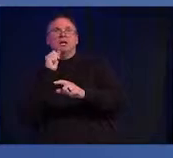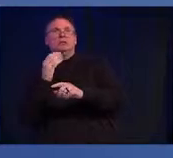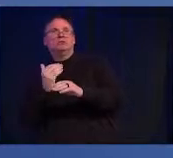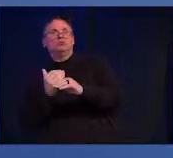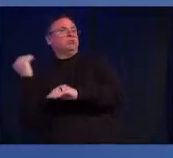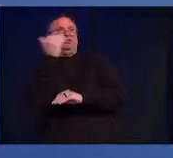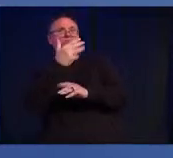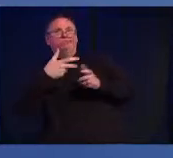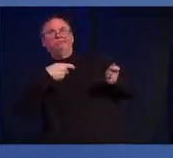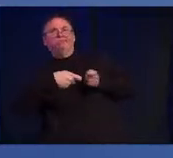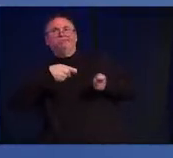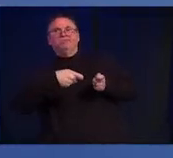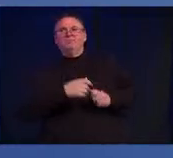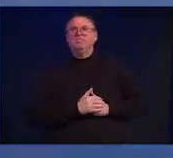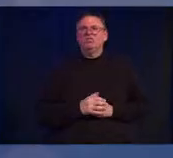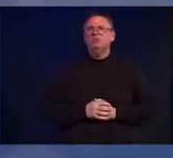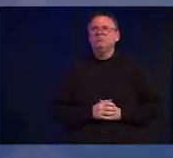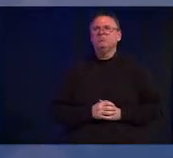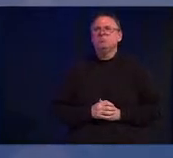30 seconds, please.